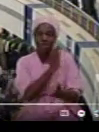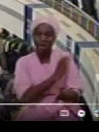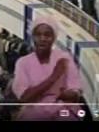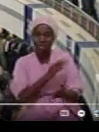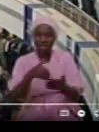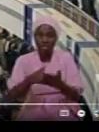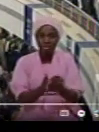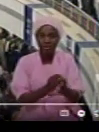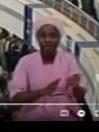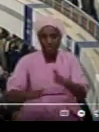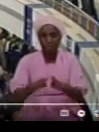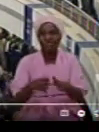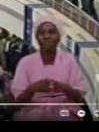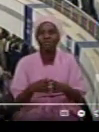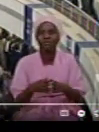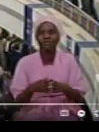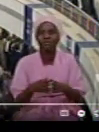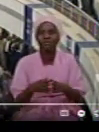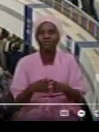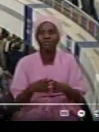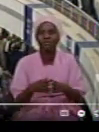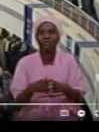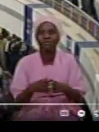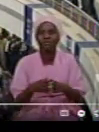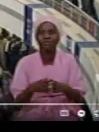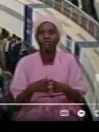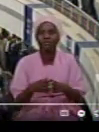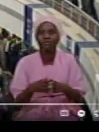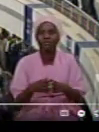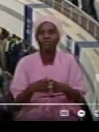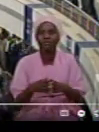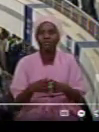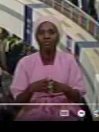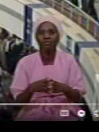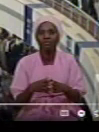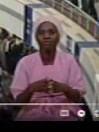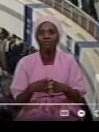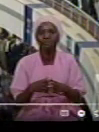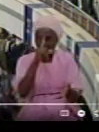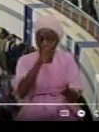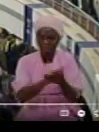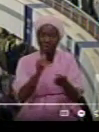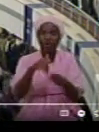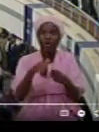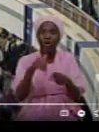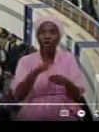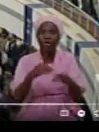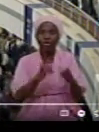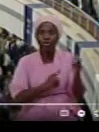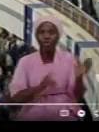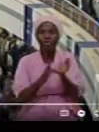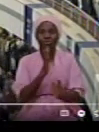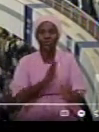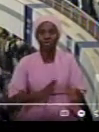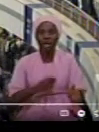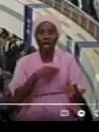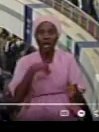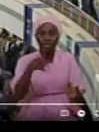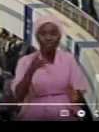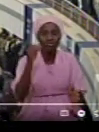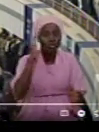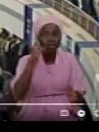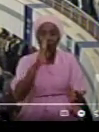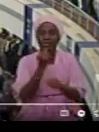new behavior. Faith for salvation. Believe on the Lord Jesus Christ and thou shalt be